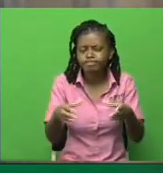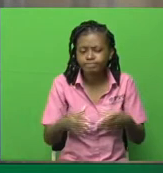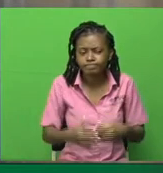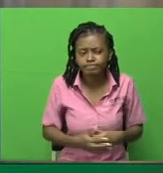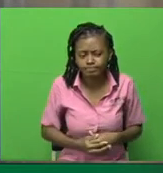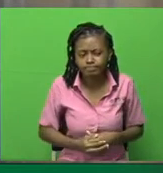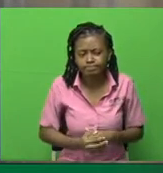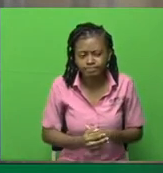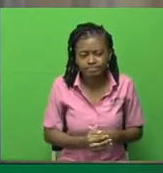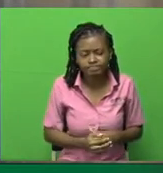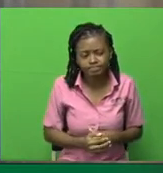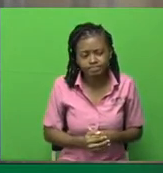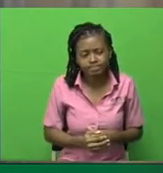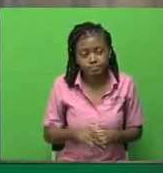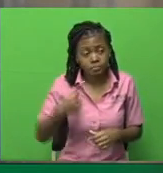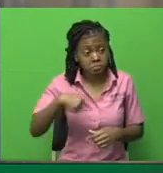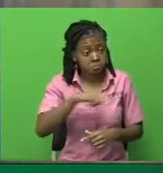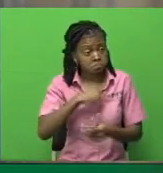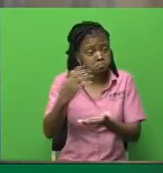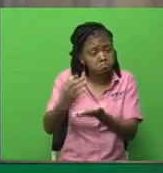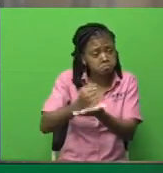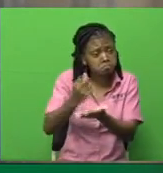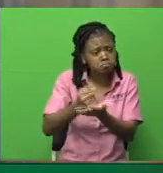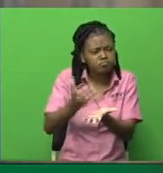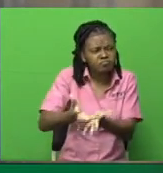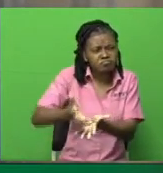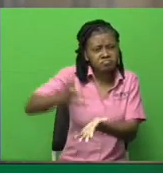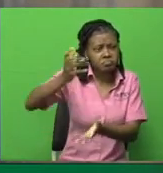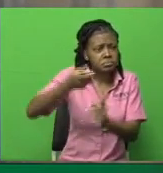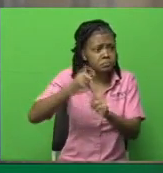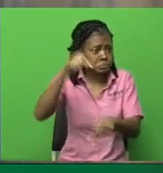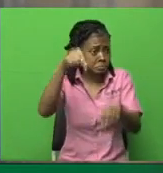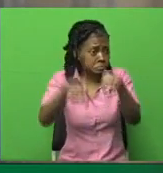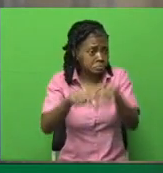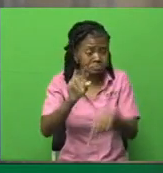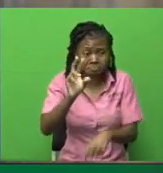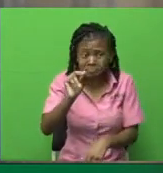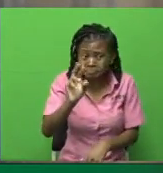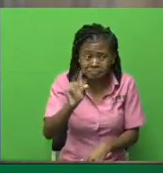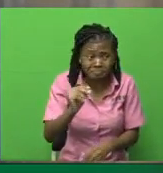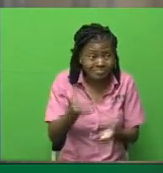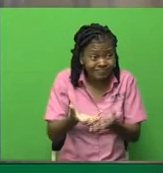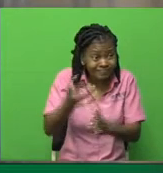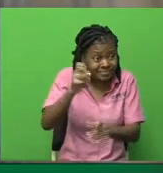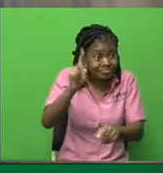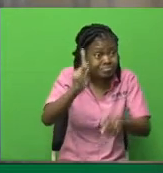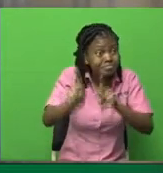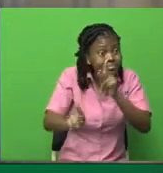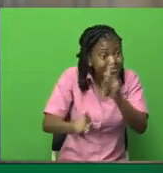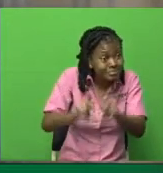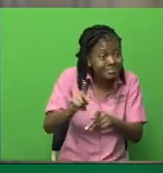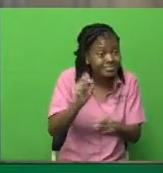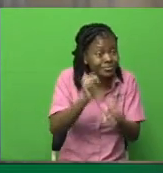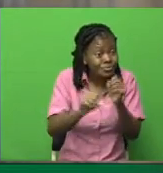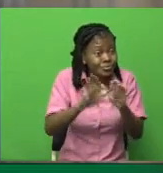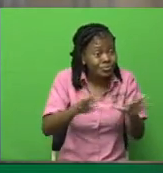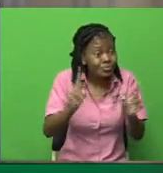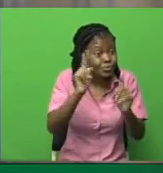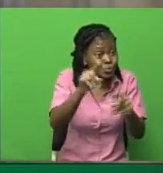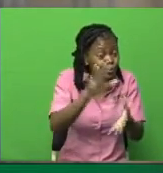it is in people and so the issue of sending our children to school was another key takeaway from our consultations